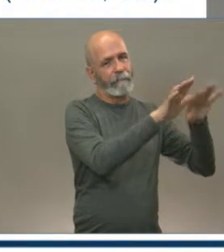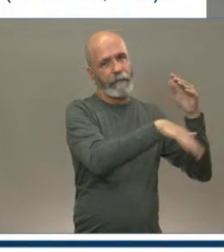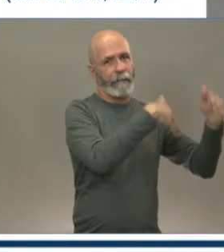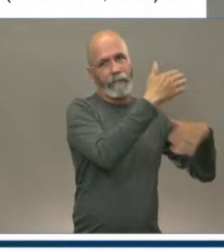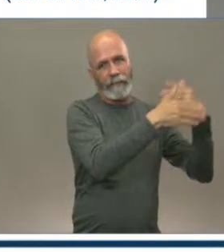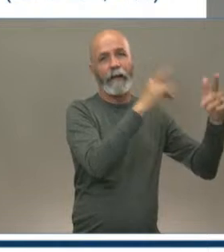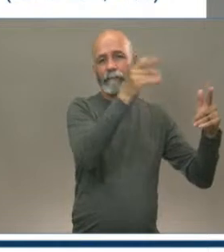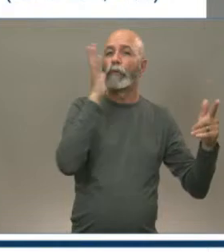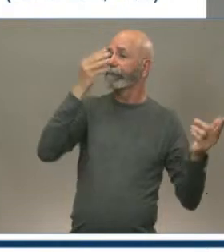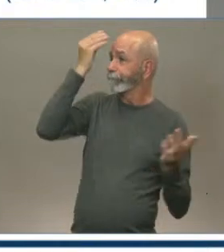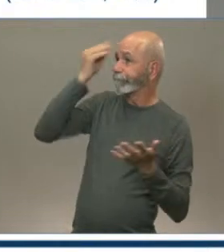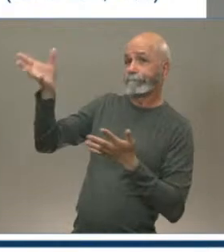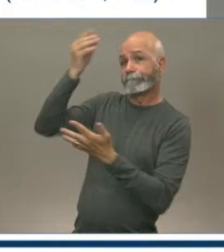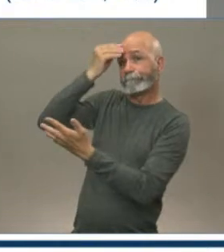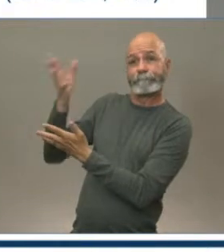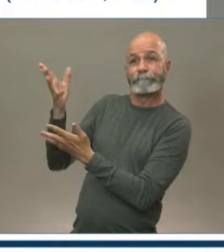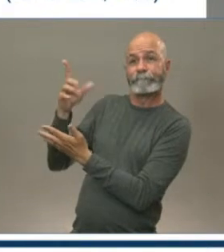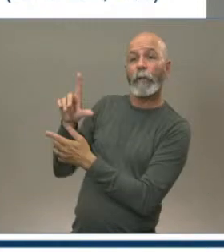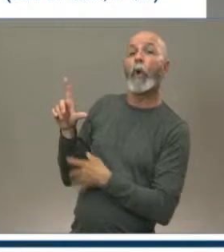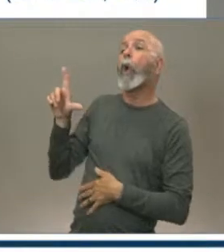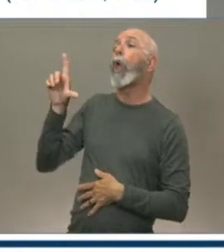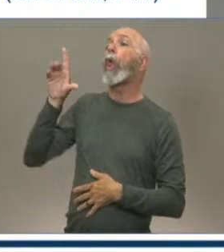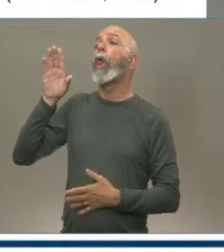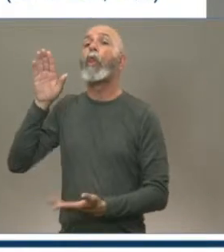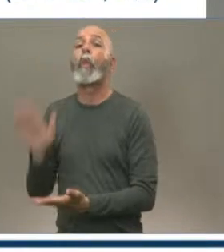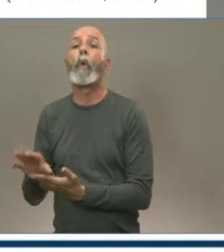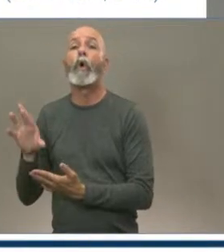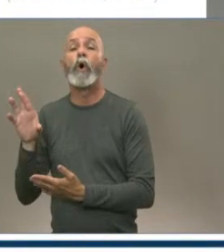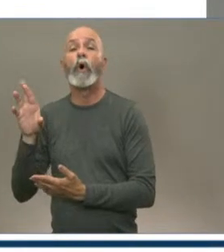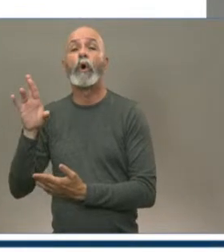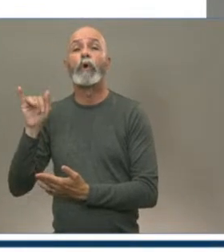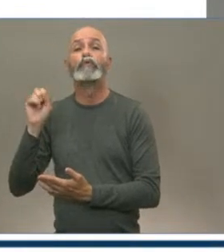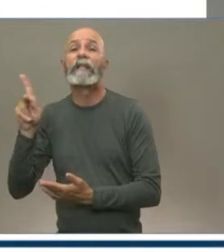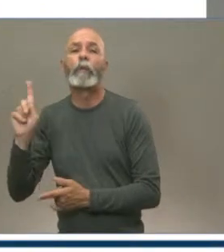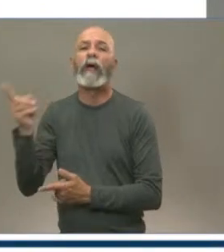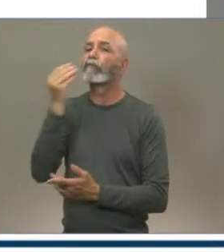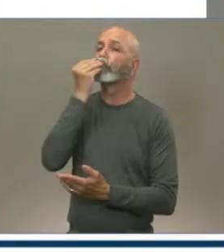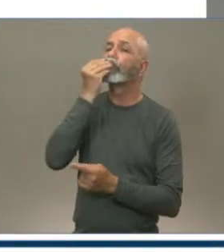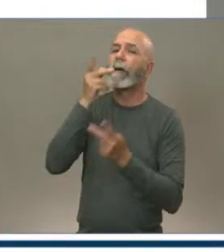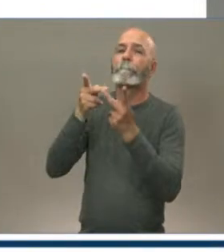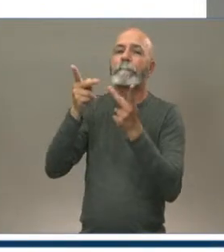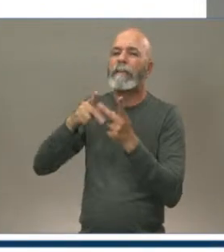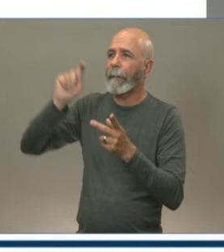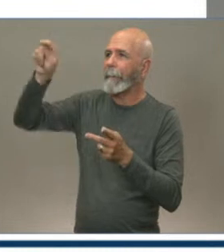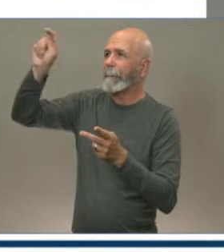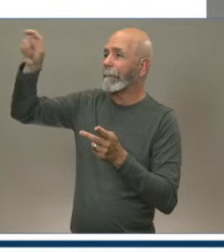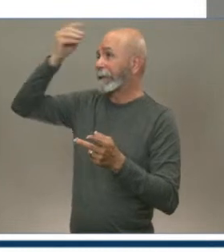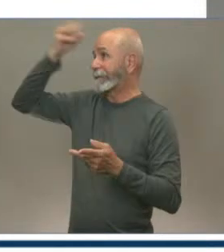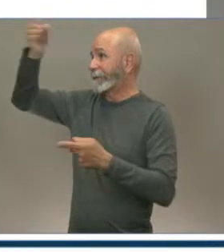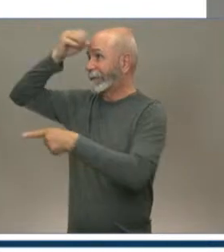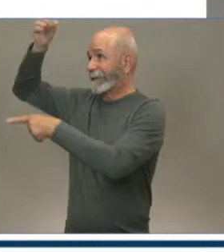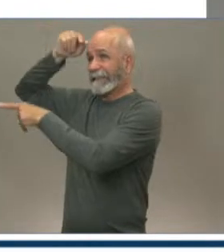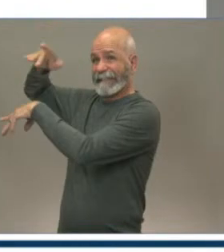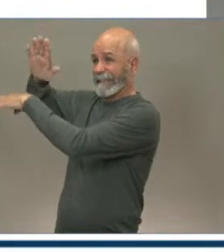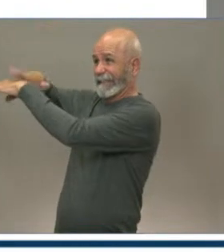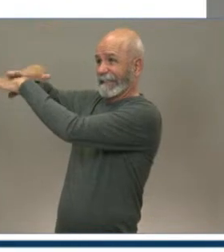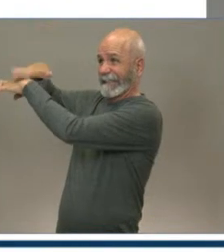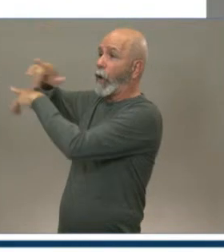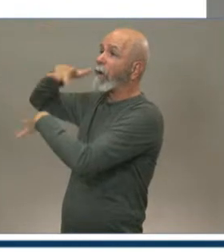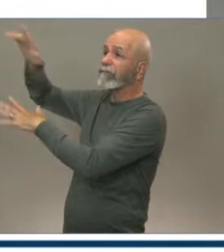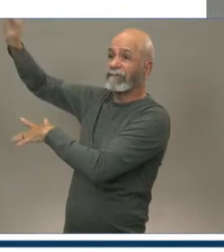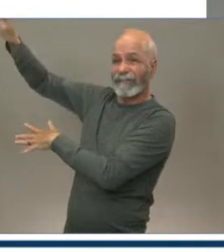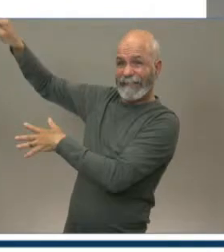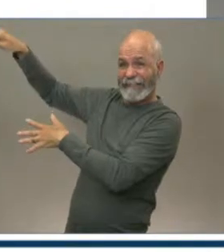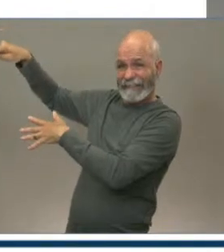even for low risk, because people tend to pay attention to those and they go out and get tested. And we continue to emphasize the need for Nova Scotians to